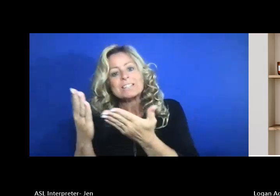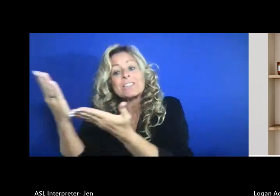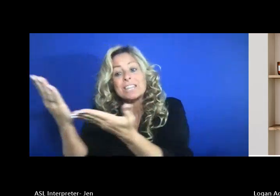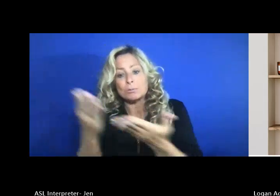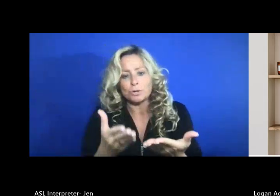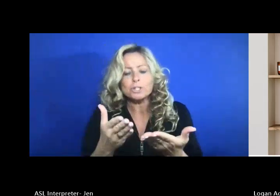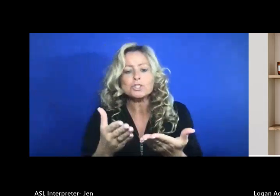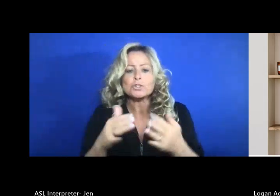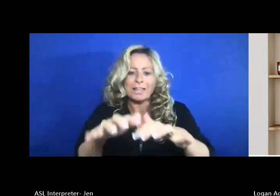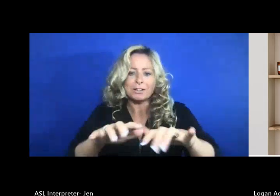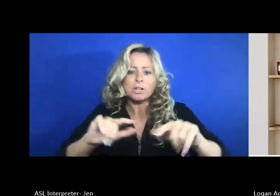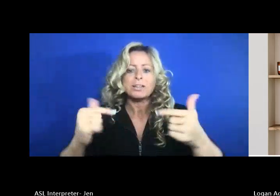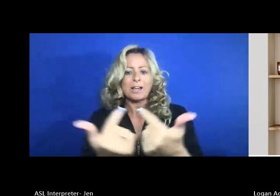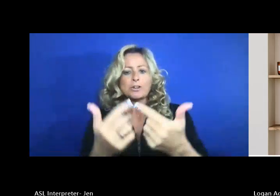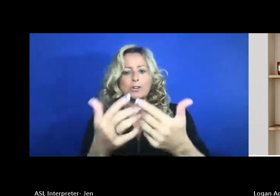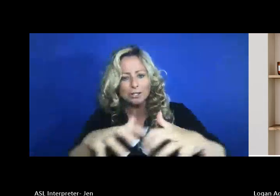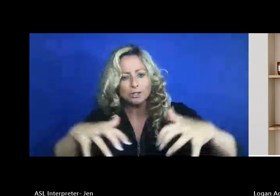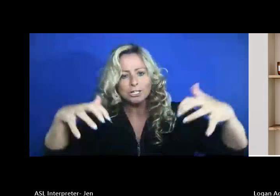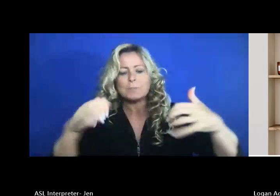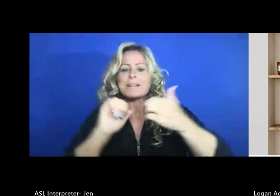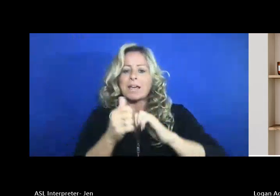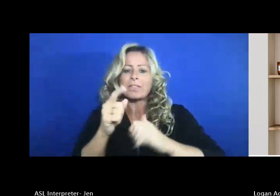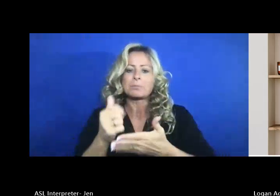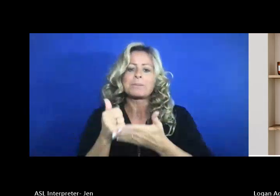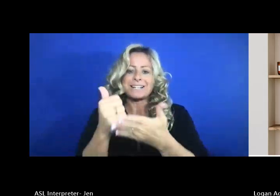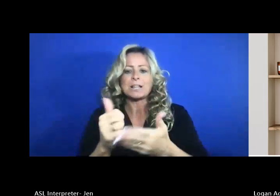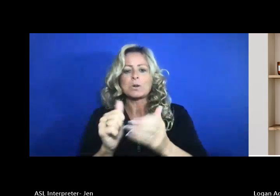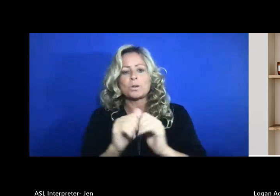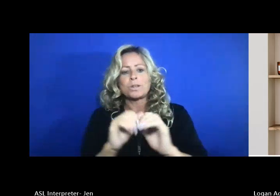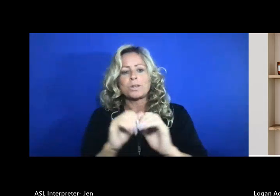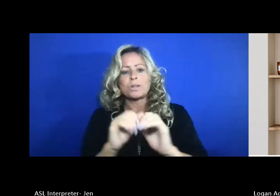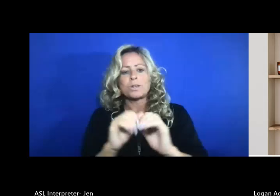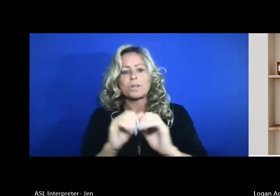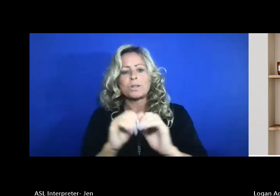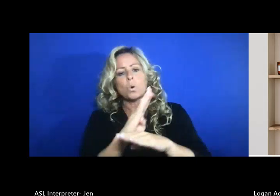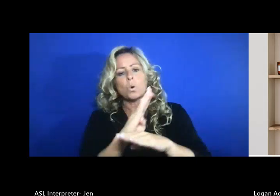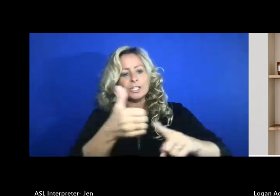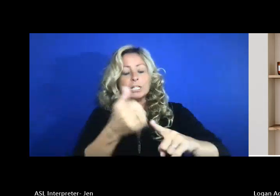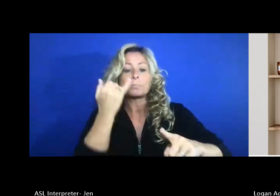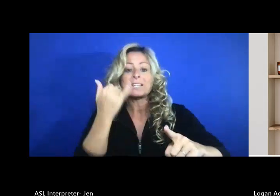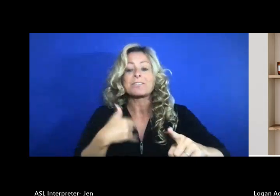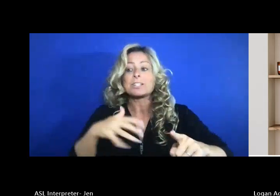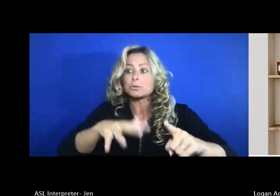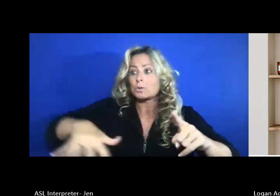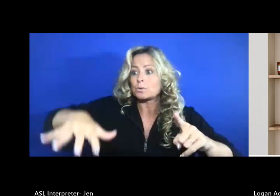to the congregation, but then how they can be an asset to organizations. And whether that's through space, whether that's